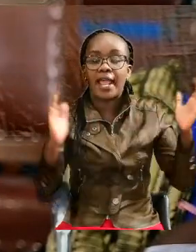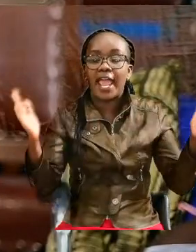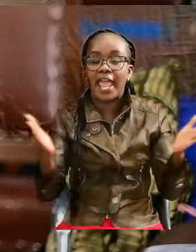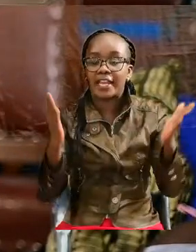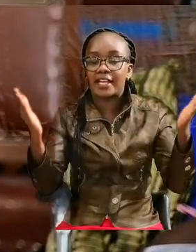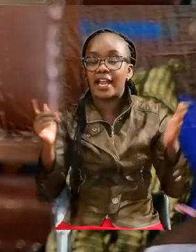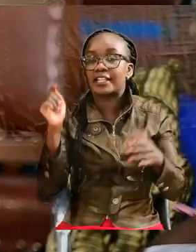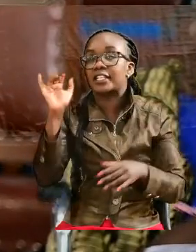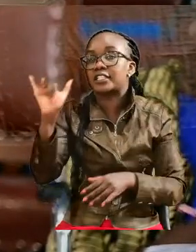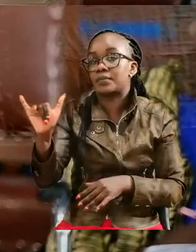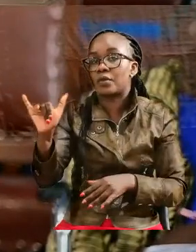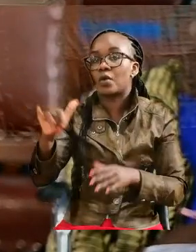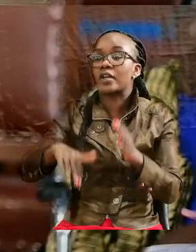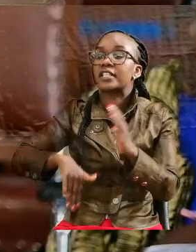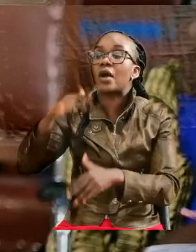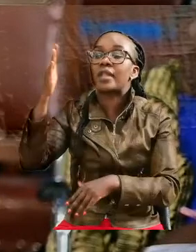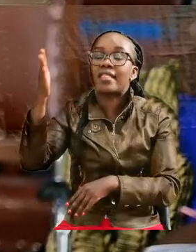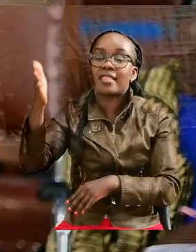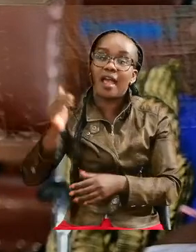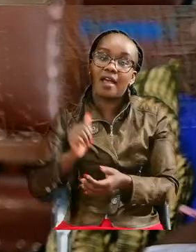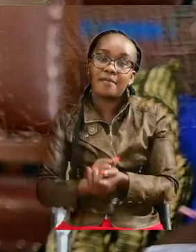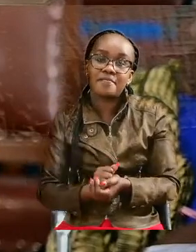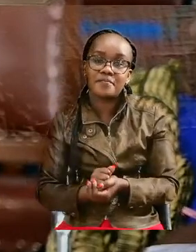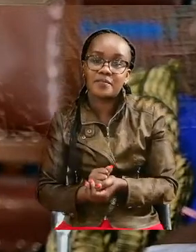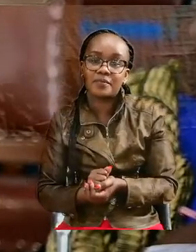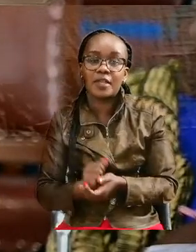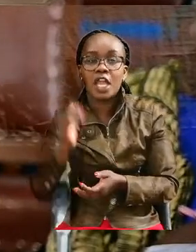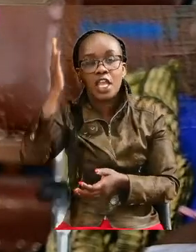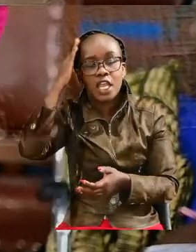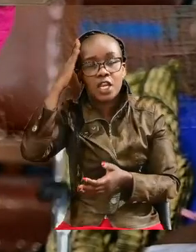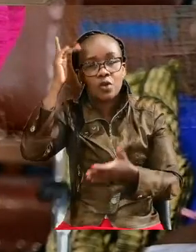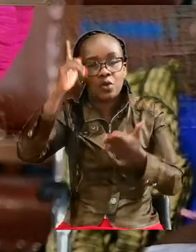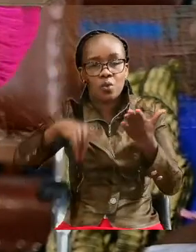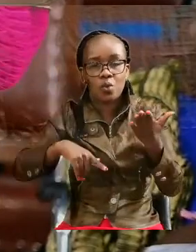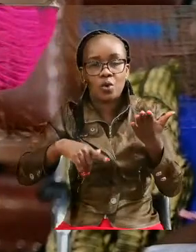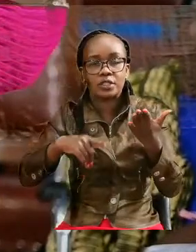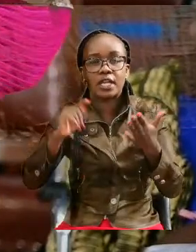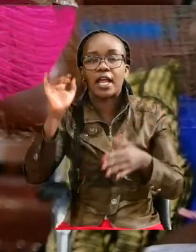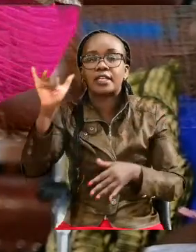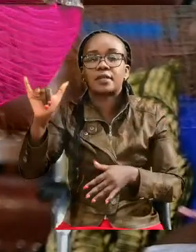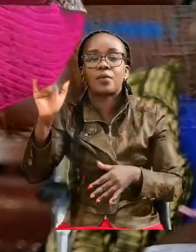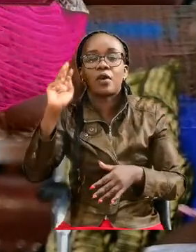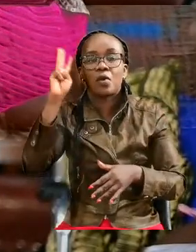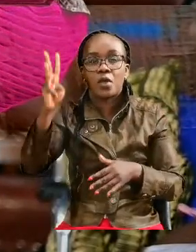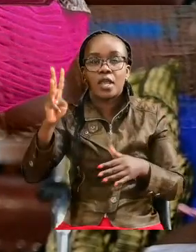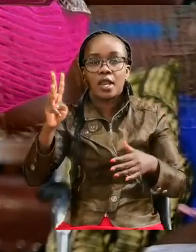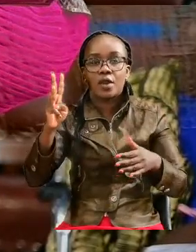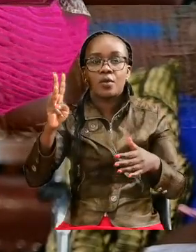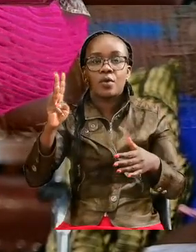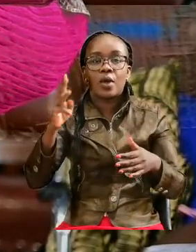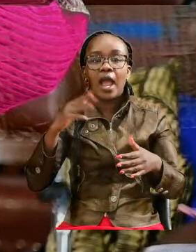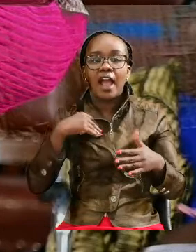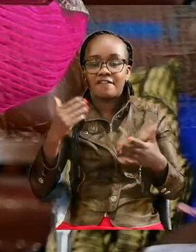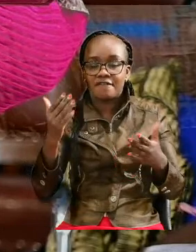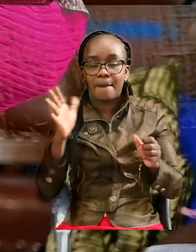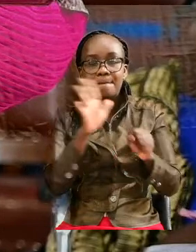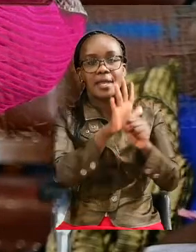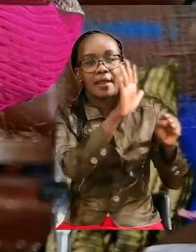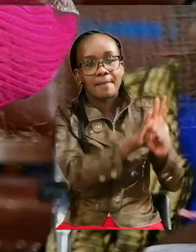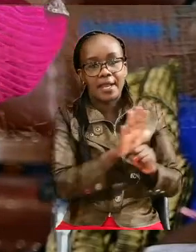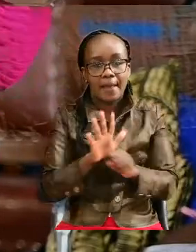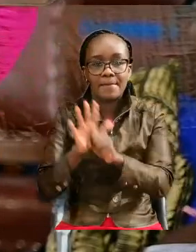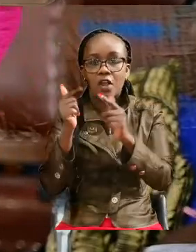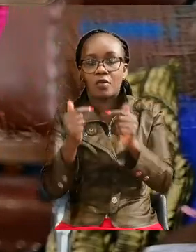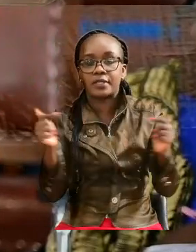was outside there. And he knew that Timothy was going to face a lot of opposition. But